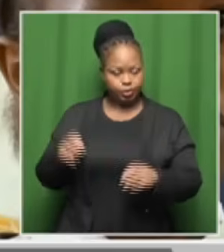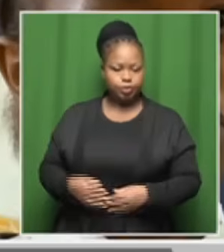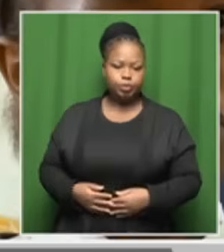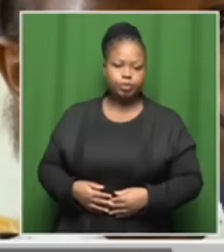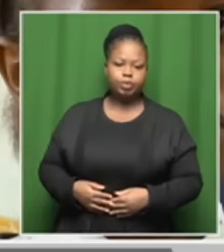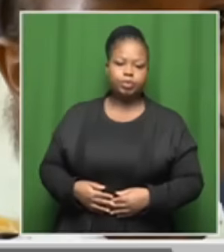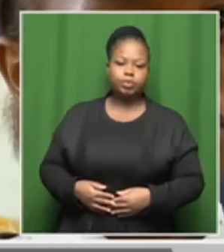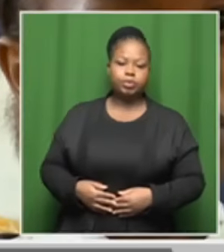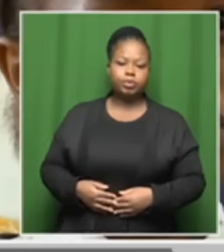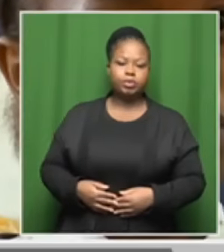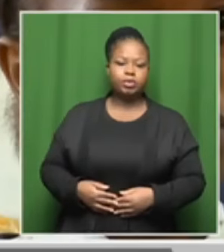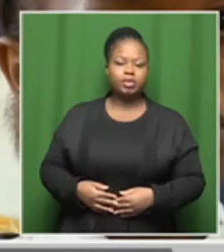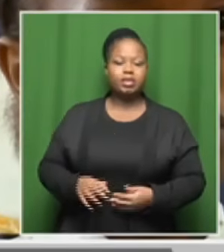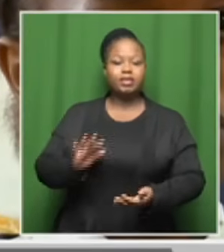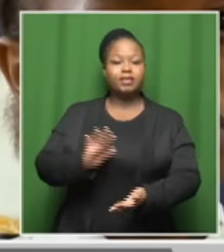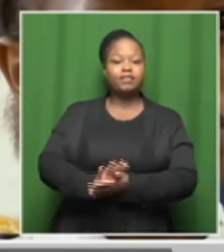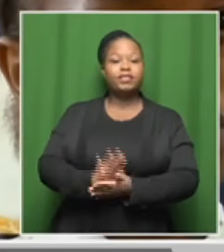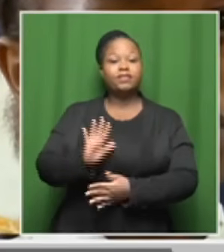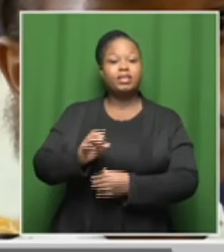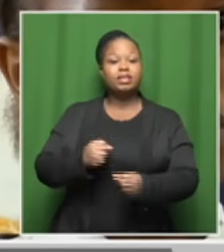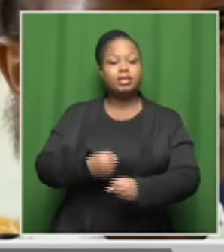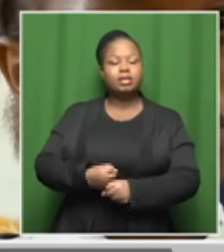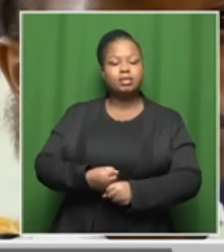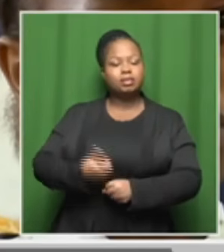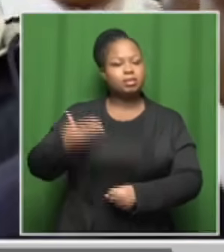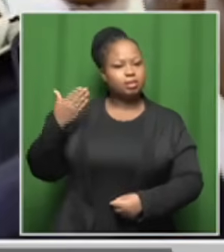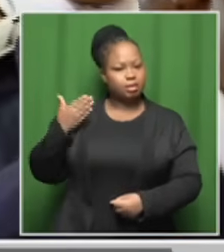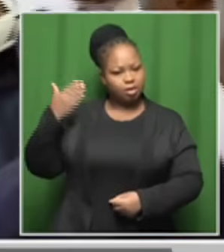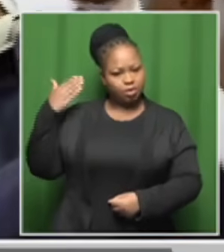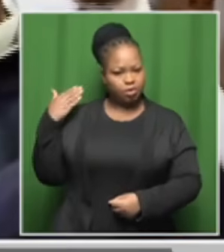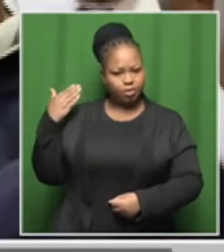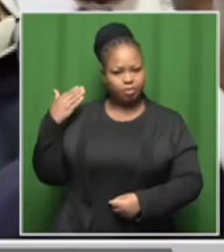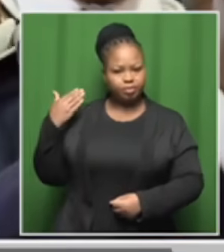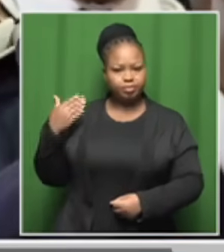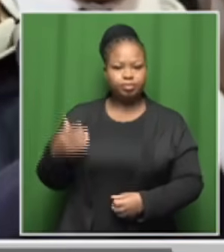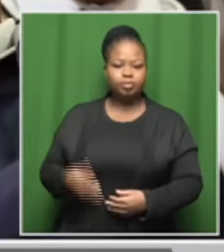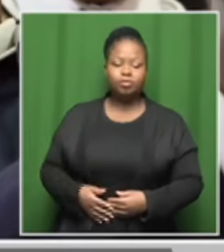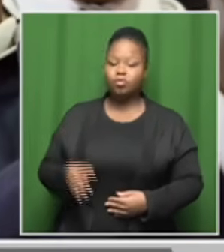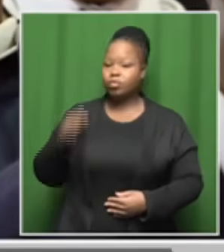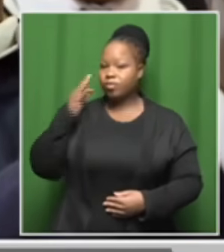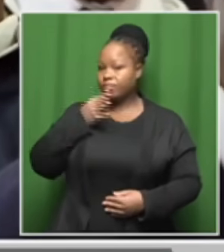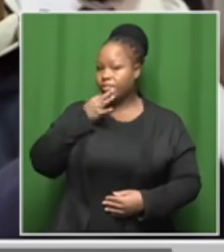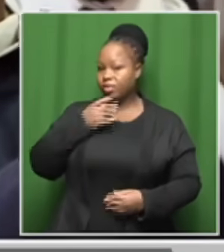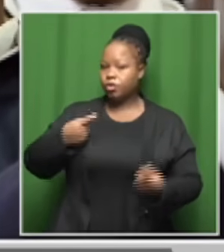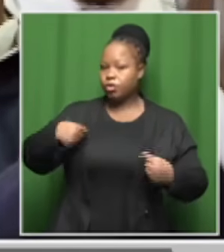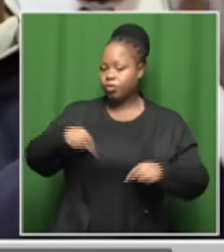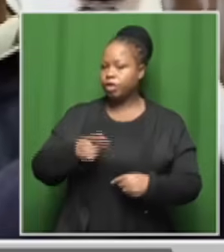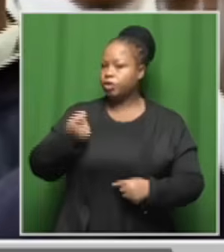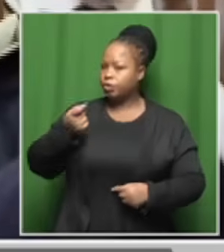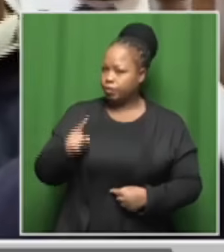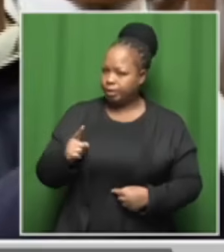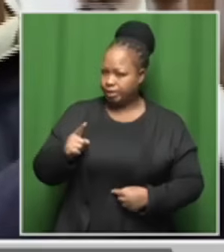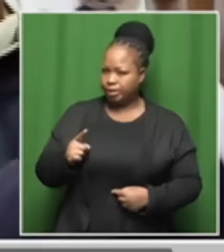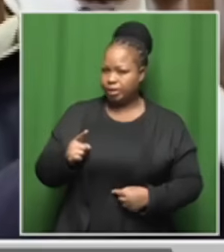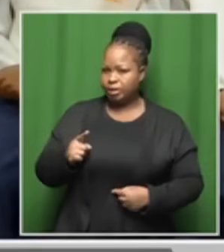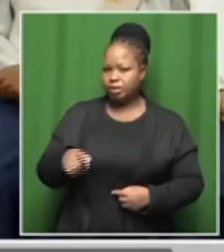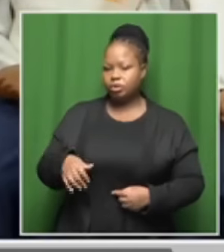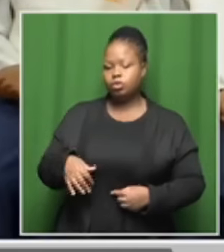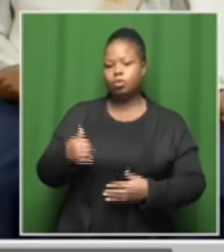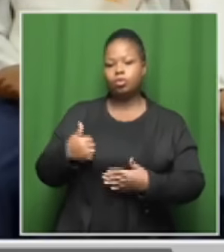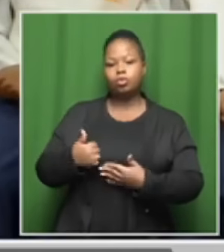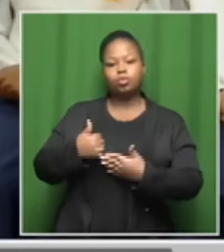ago. And what we can do outside of the system is to assist and to